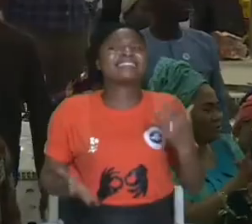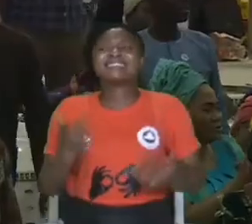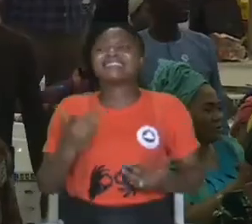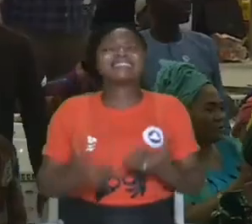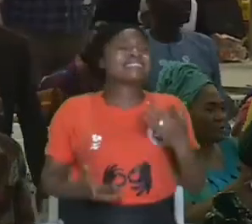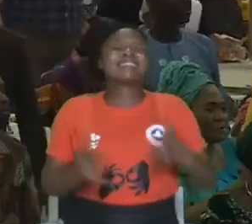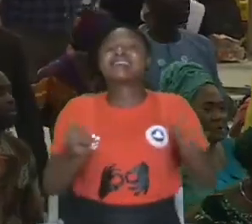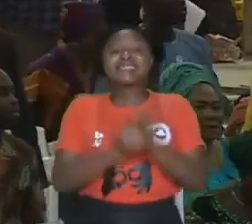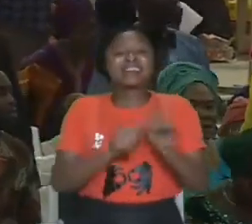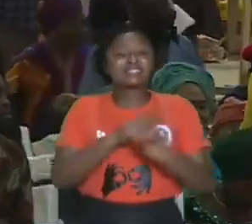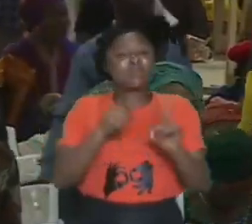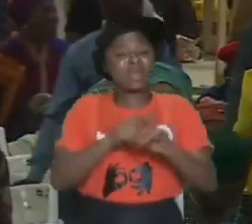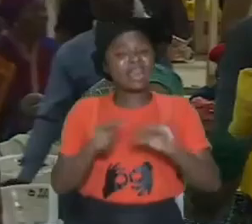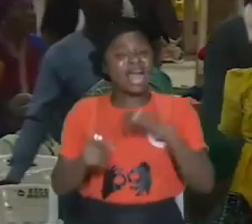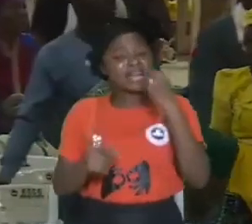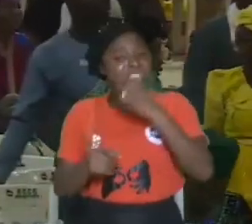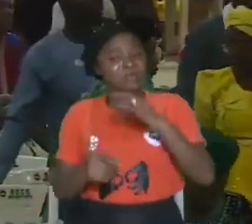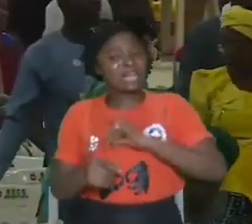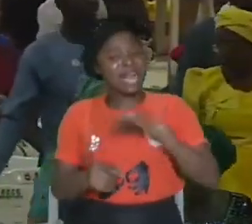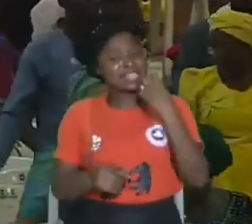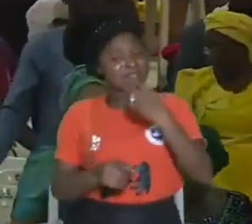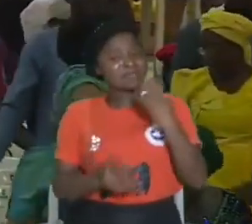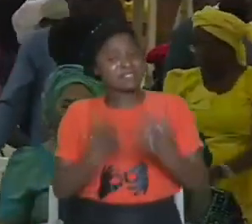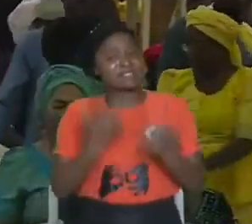That when I speak fire.